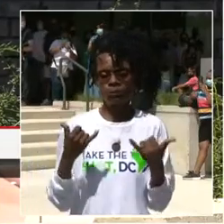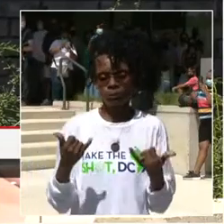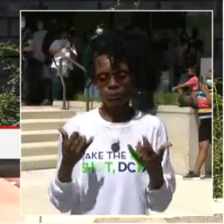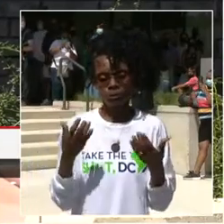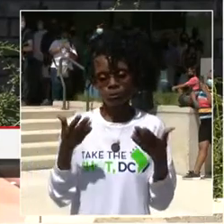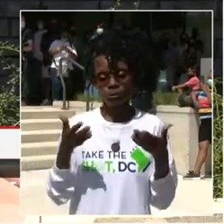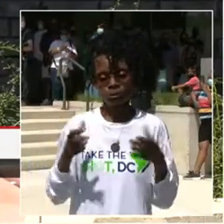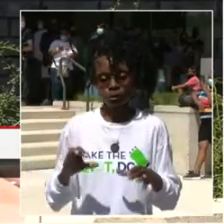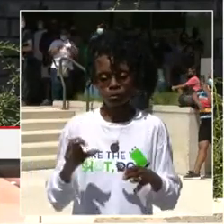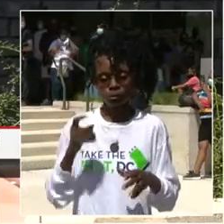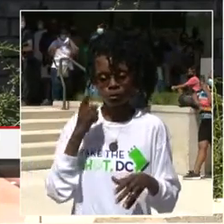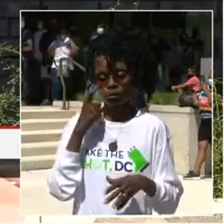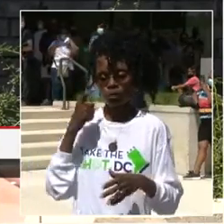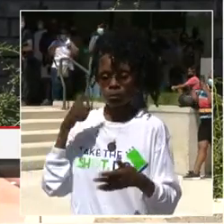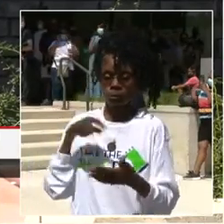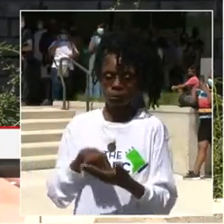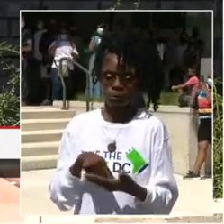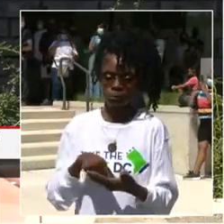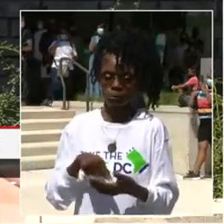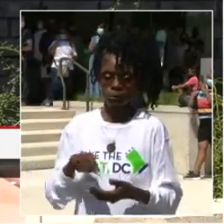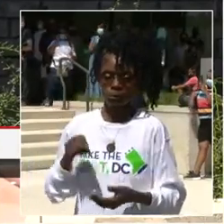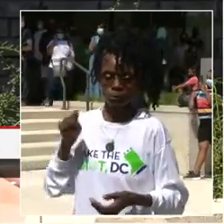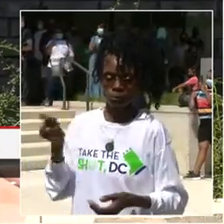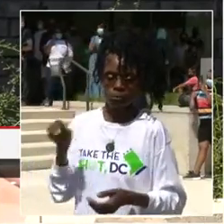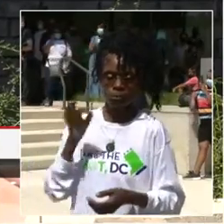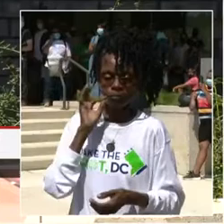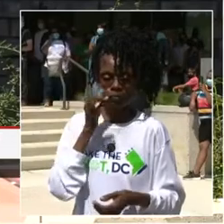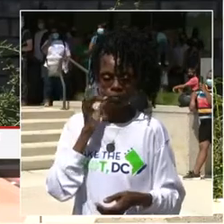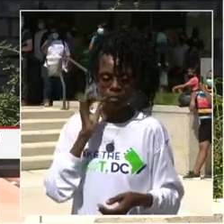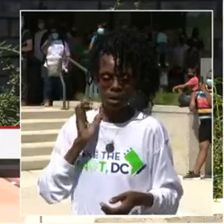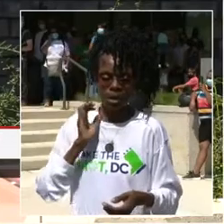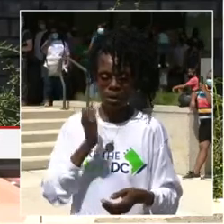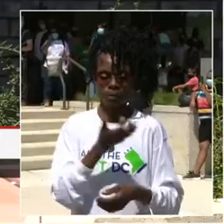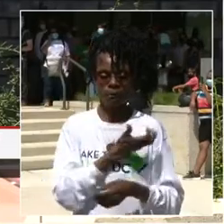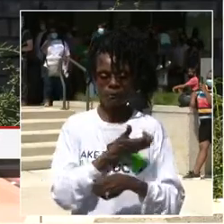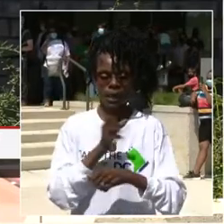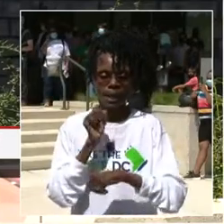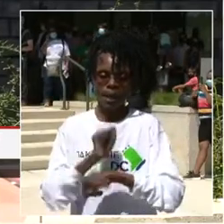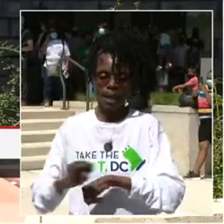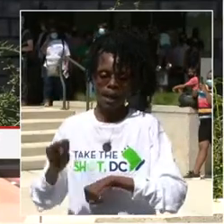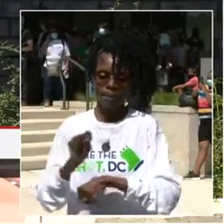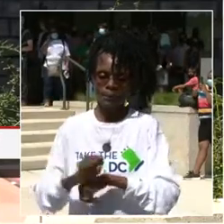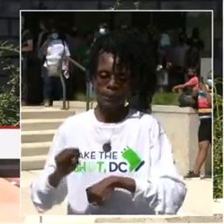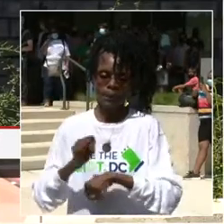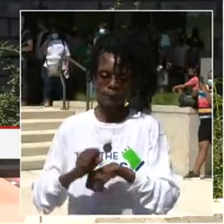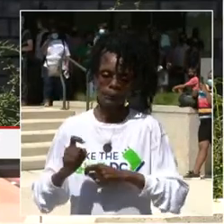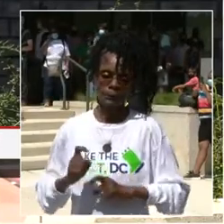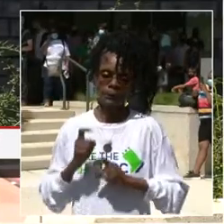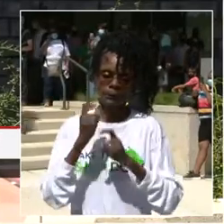the fruits of our labor in dedicating the state-of-the-art facility.